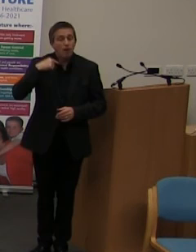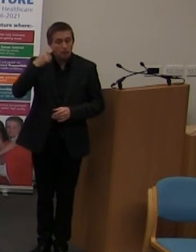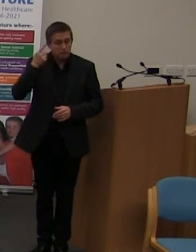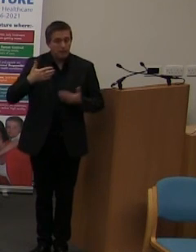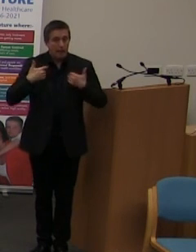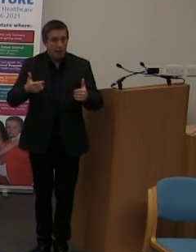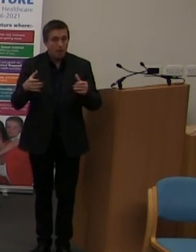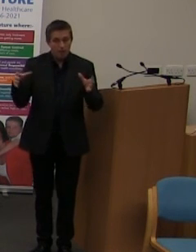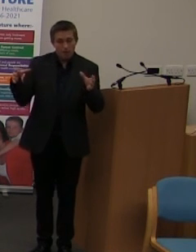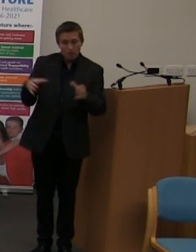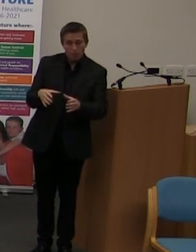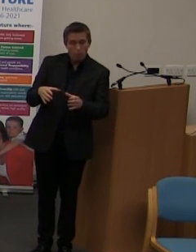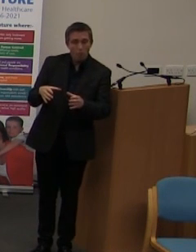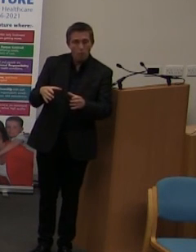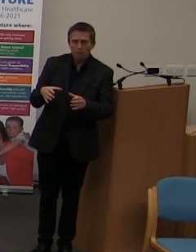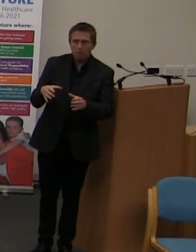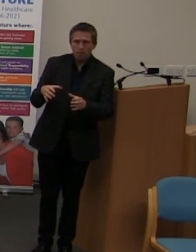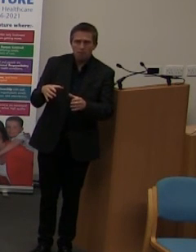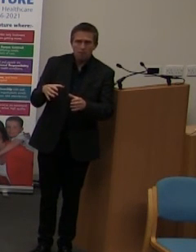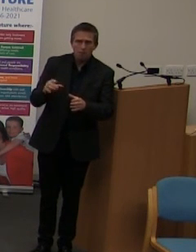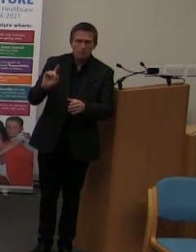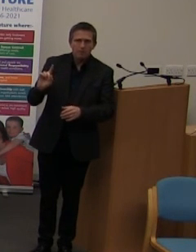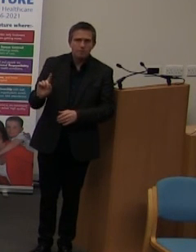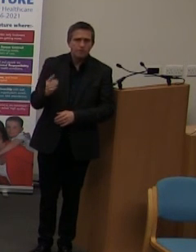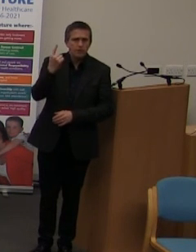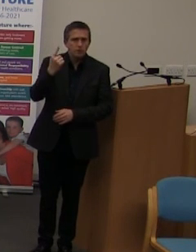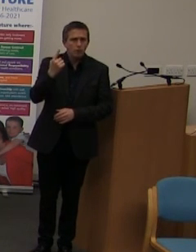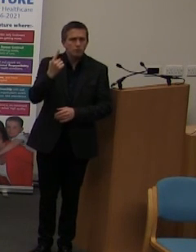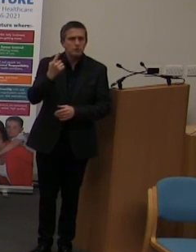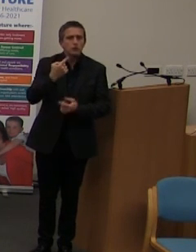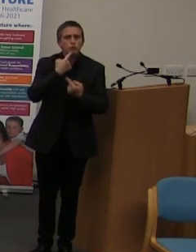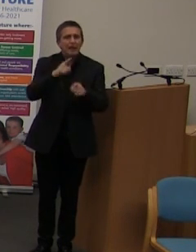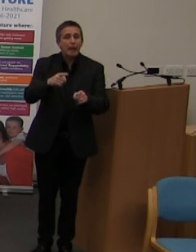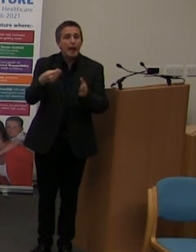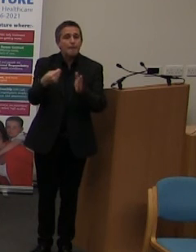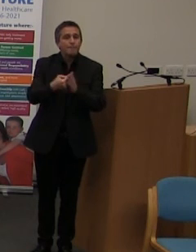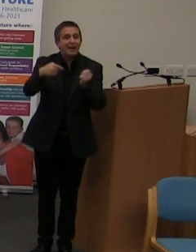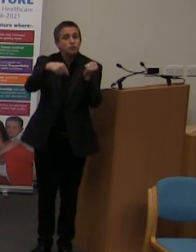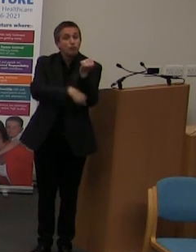was under was, I think, the first one to declare bankruptcy.